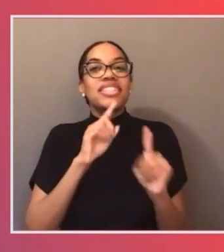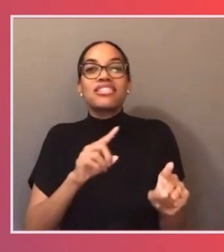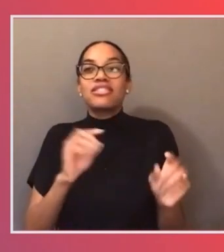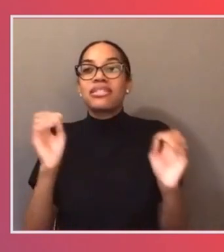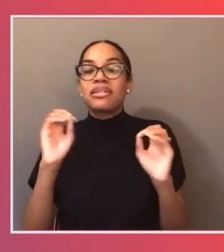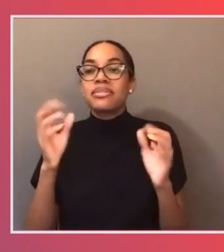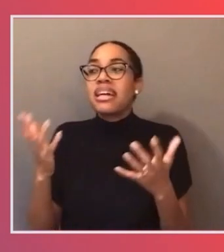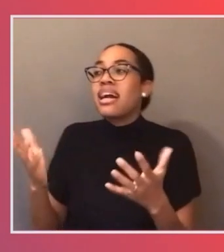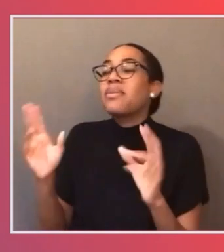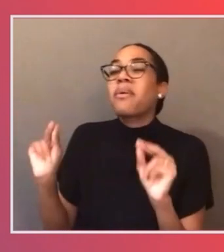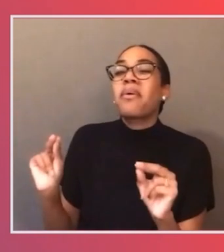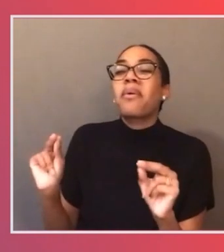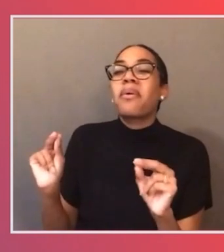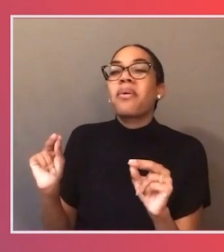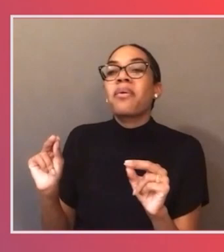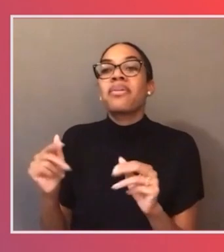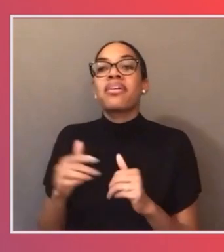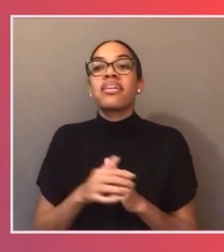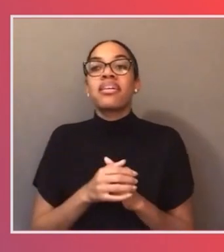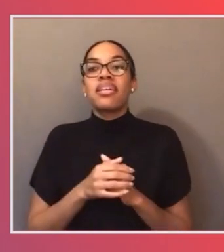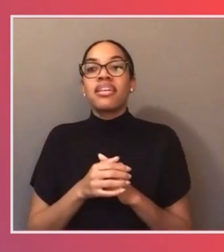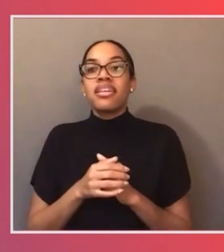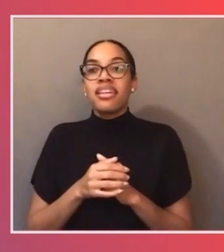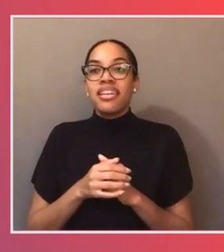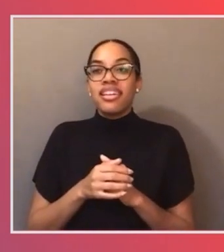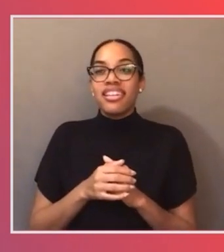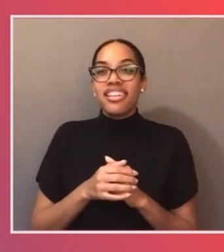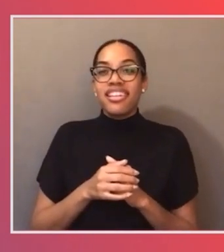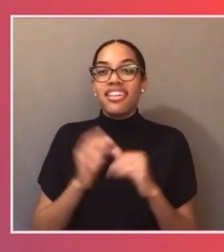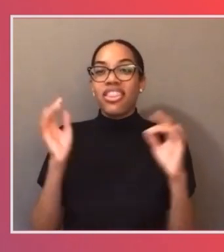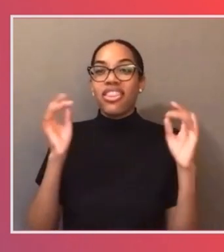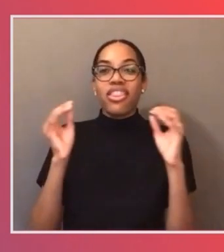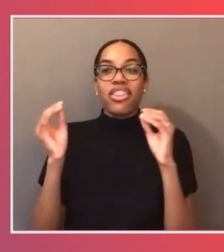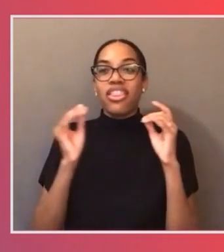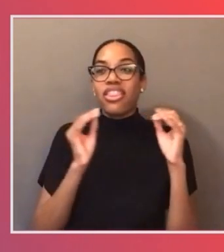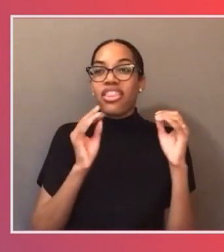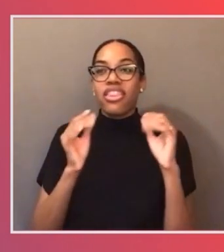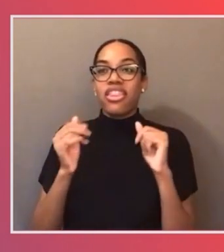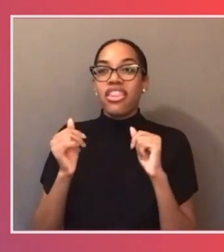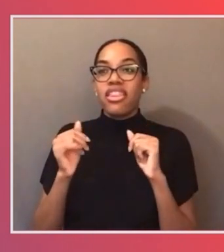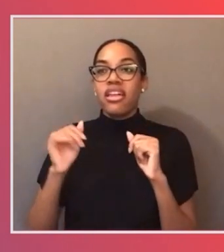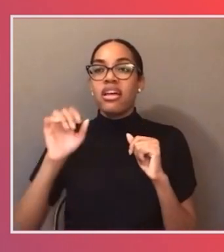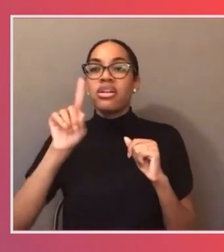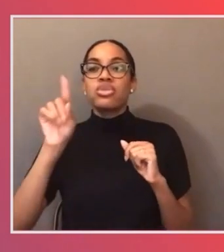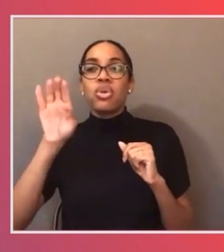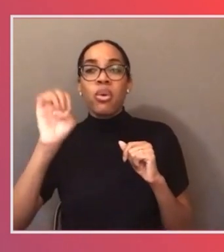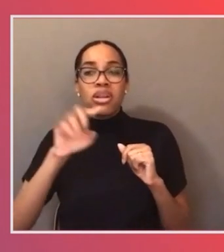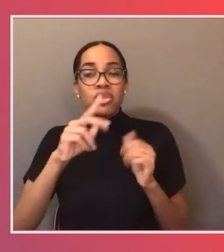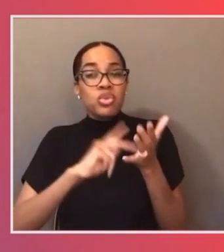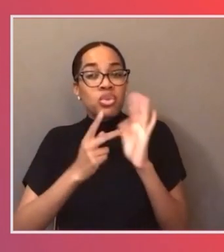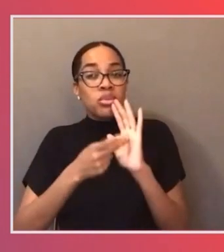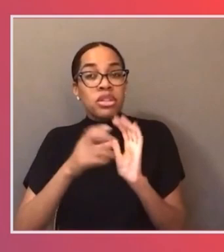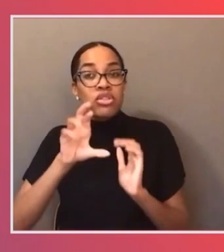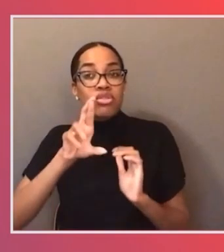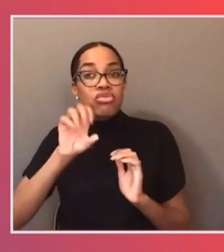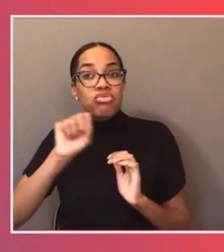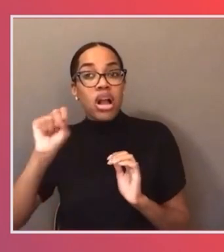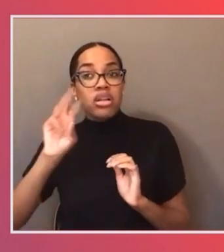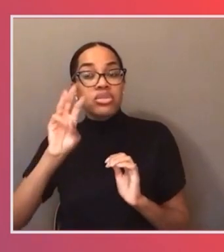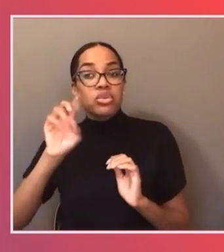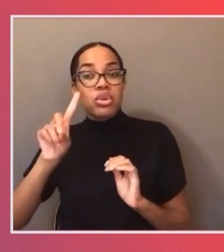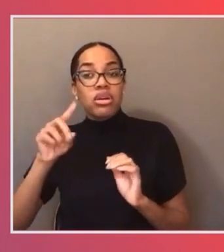it's a Wait, is it a crossword puzzle or ballet shoes? Ballet slippers. I think it's that. I